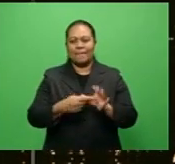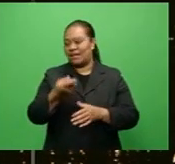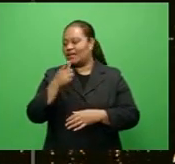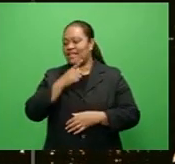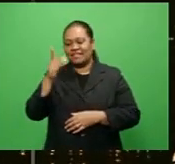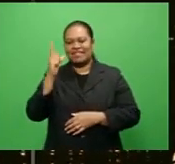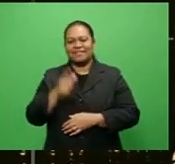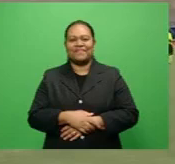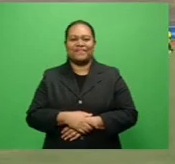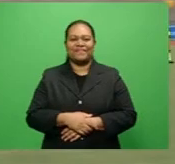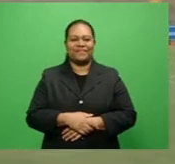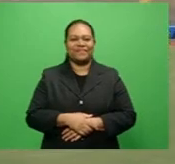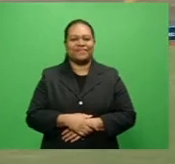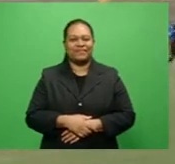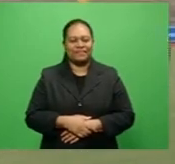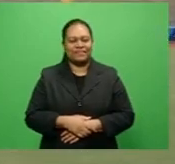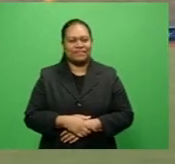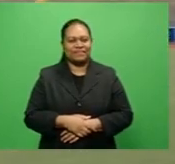Tavi has more.